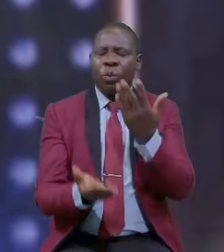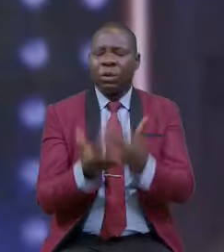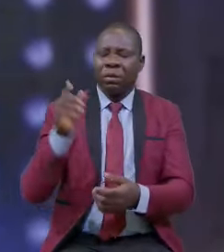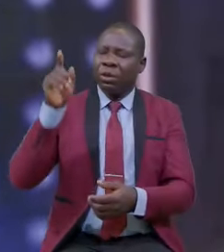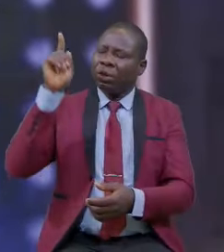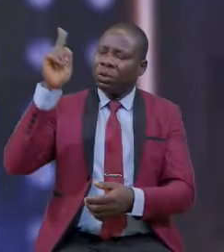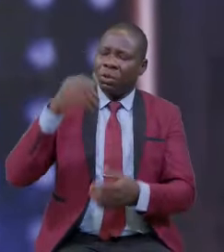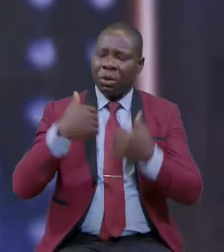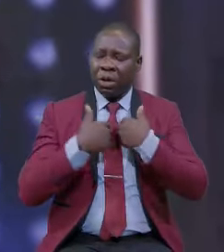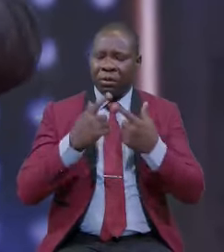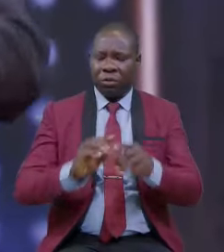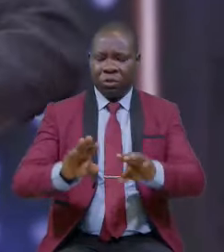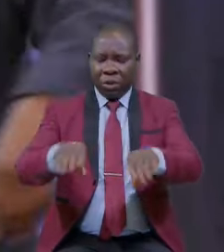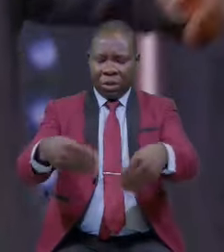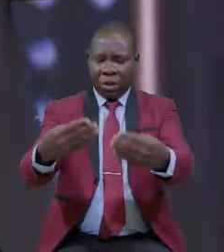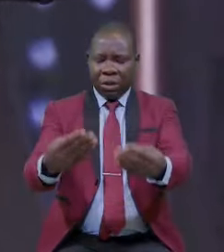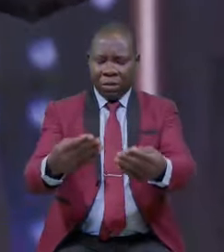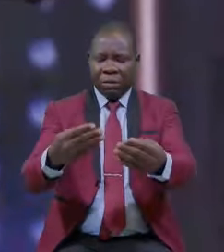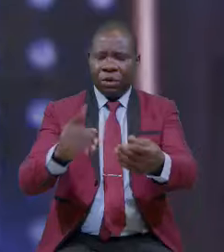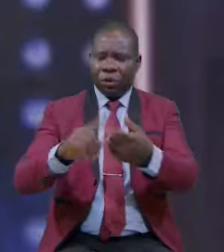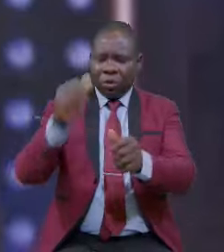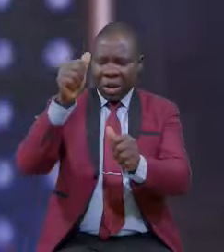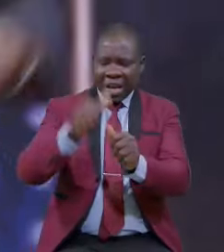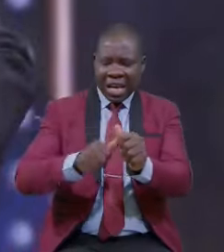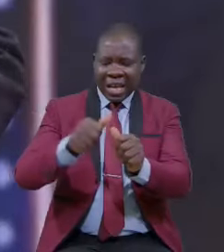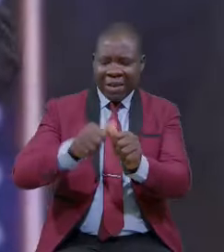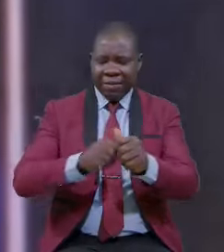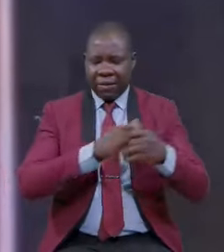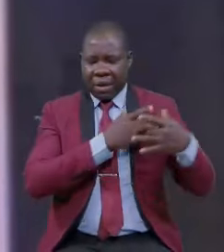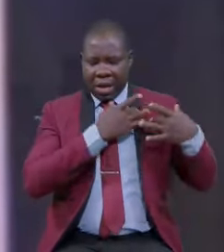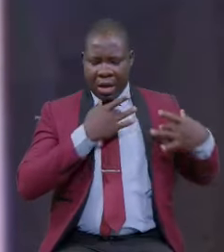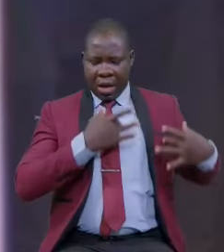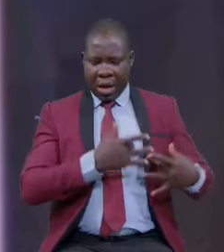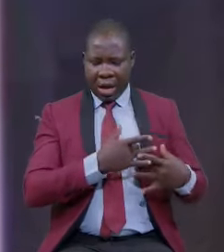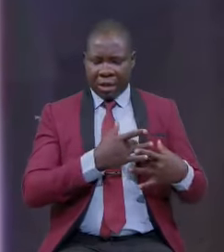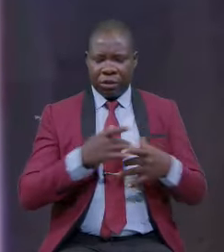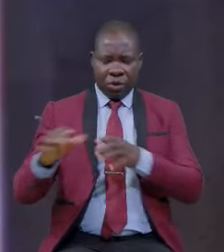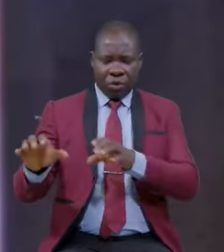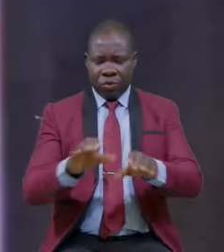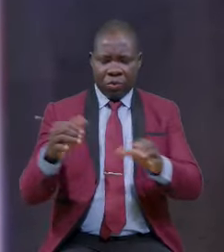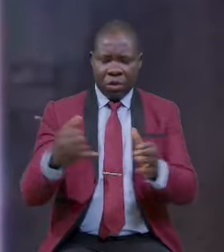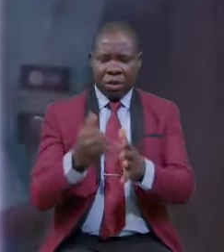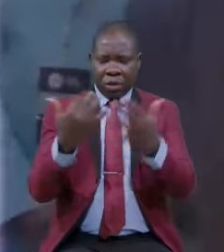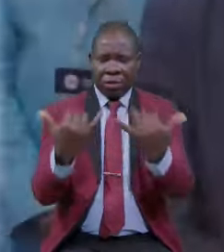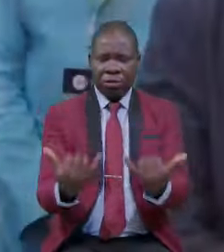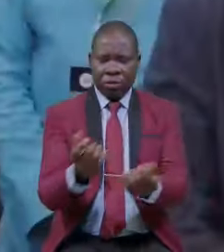into every life, every heart, do it today in Jesus' name.